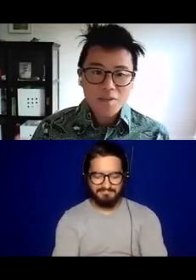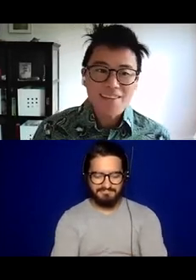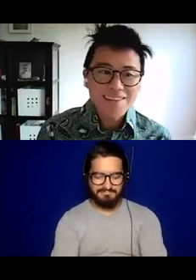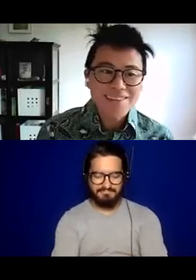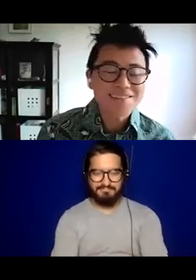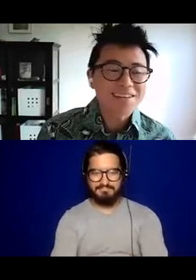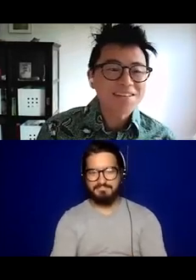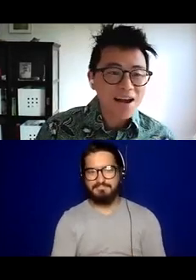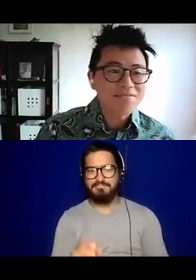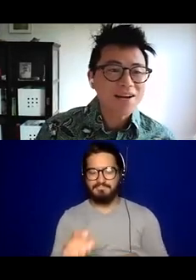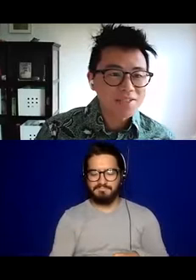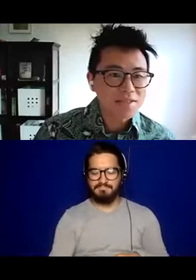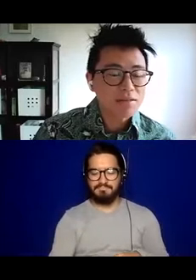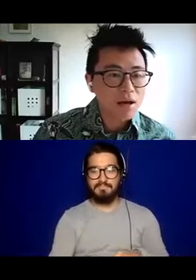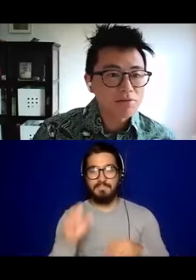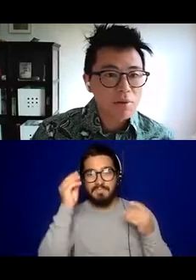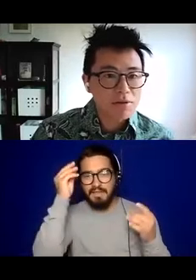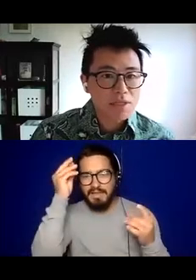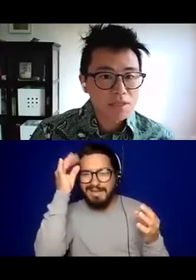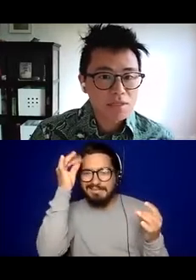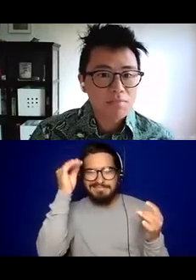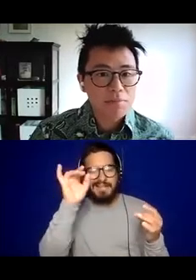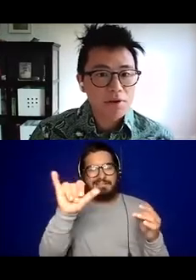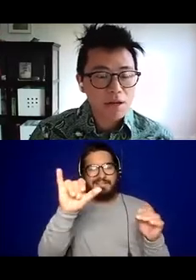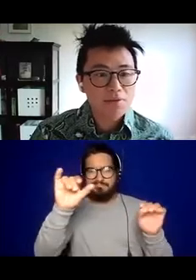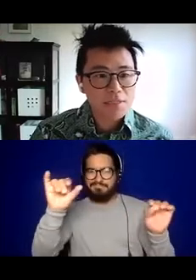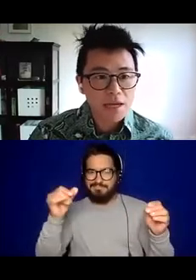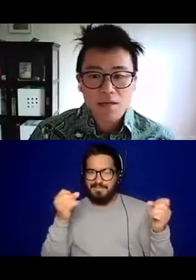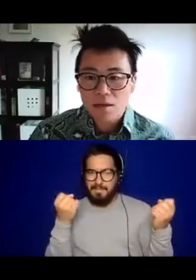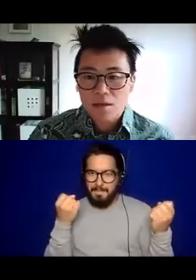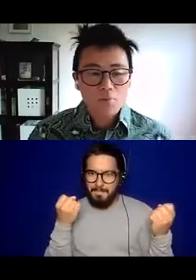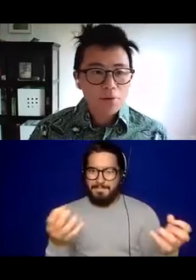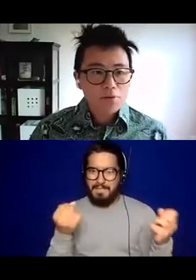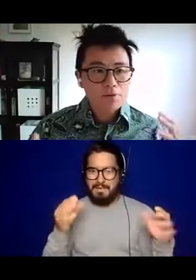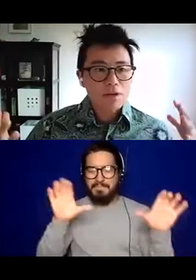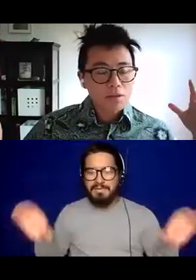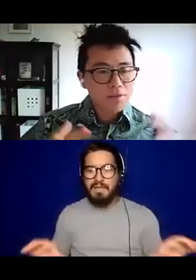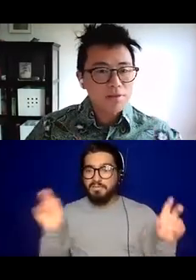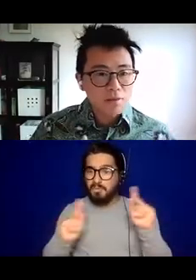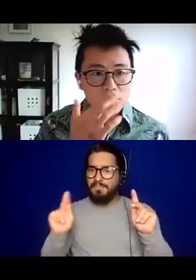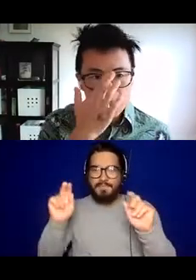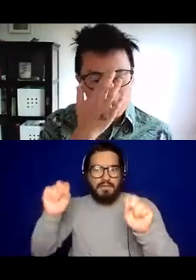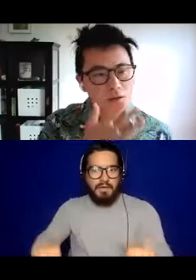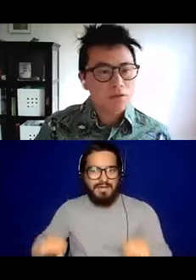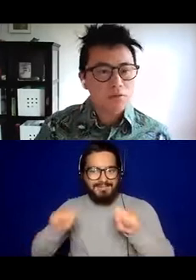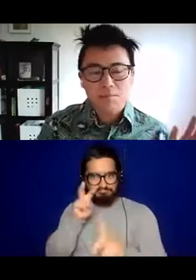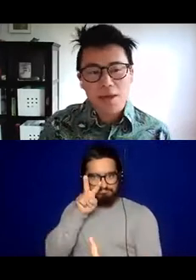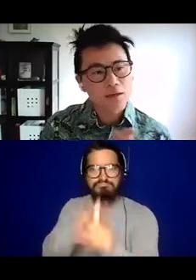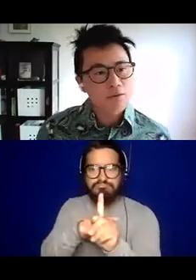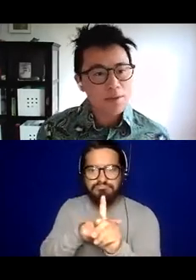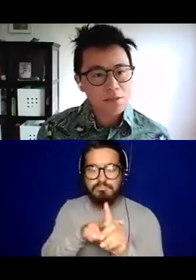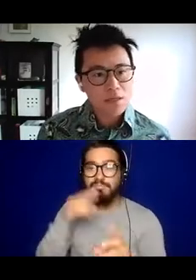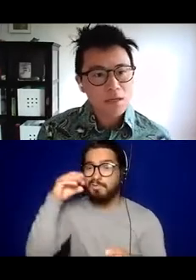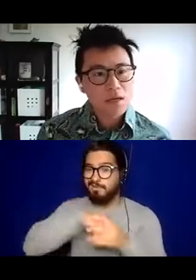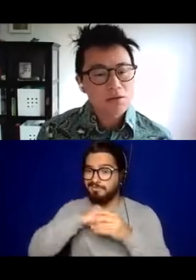Yeah, I mean, I think this looks like a lot of actions and a lot of responses that people are able to take, both within the community. You know, you can